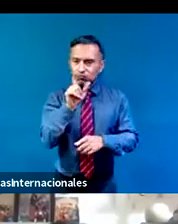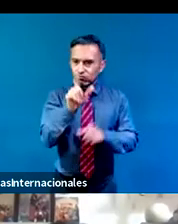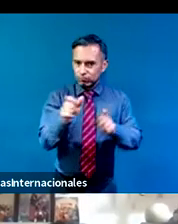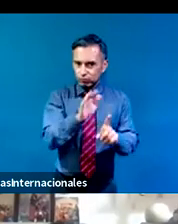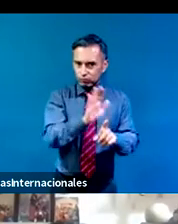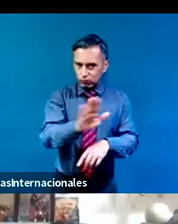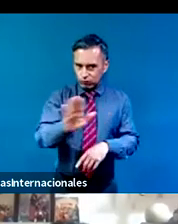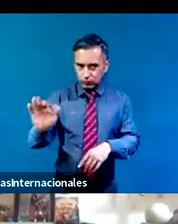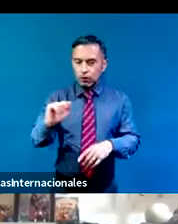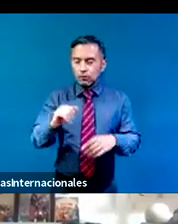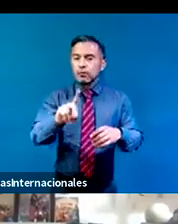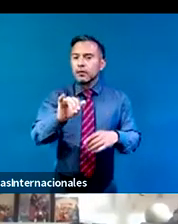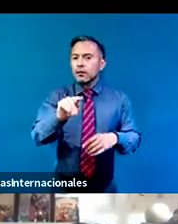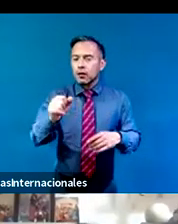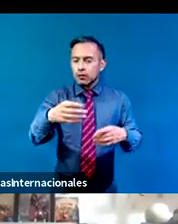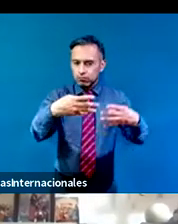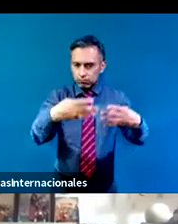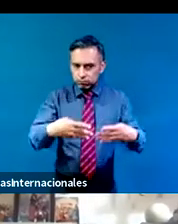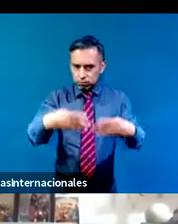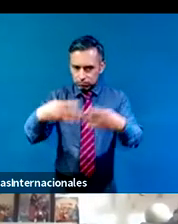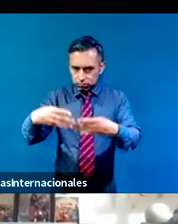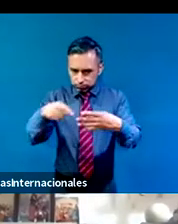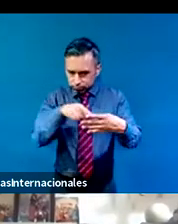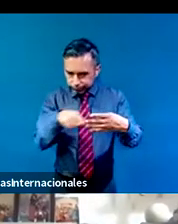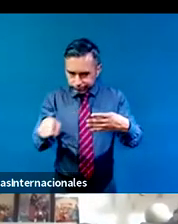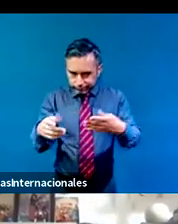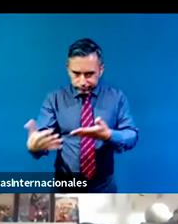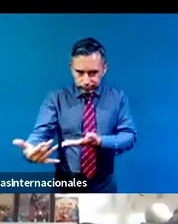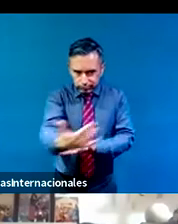as well as private sector access and